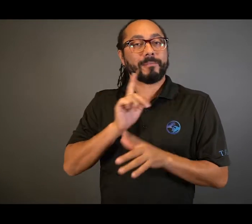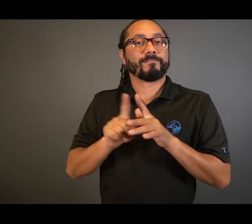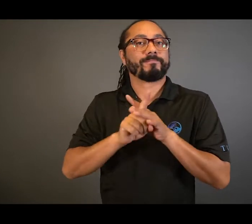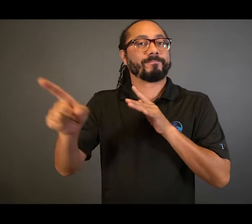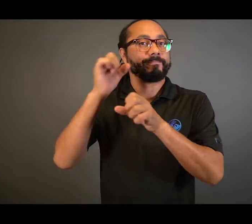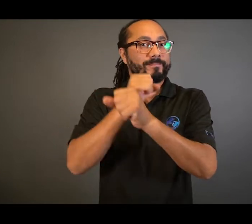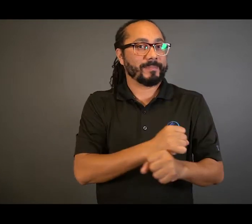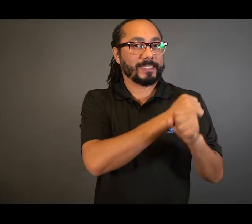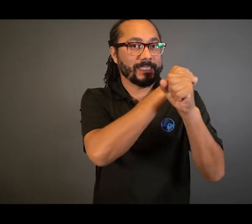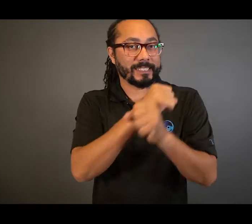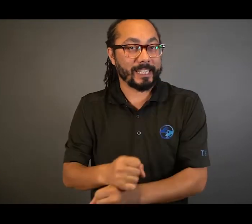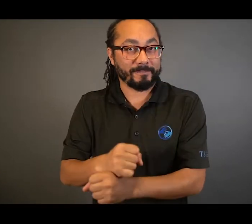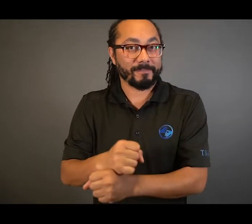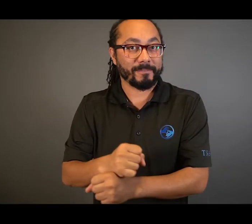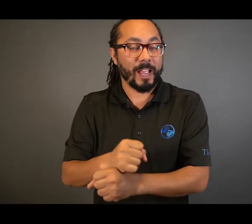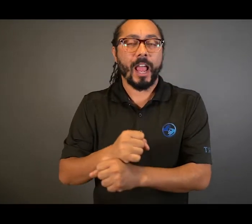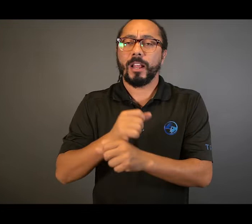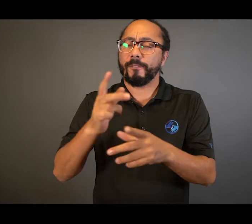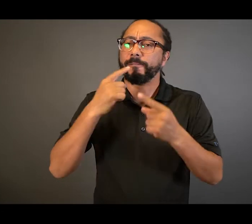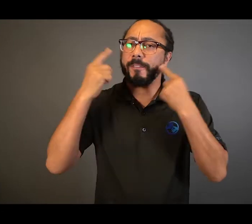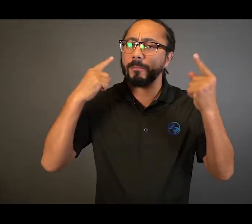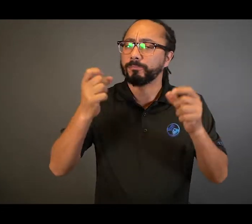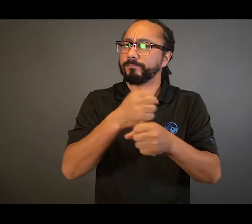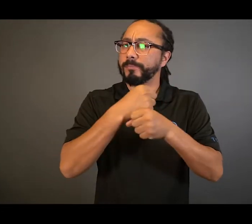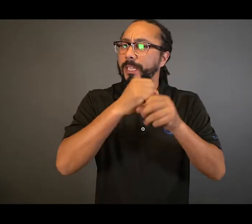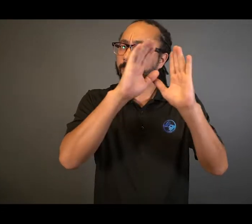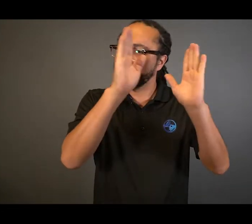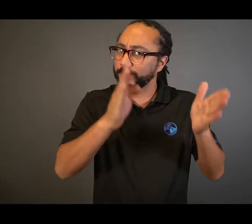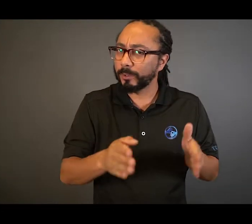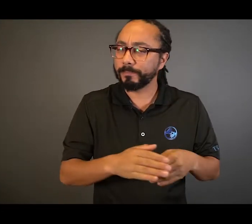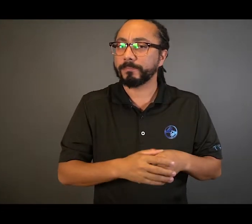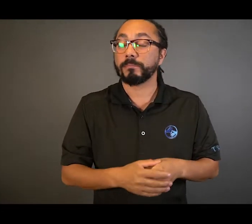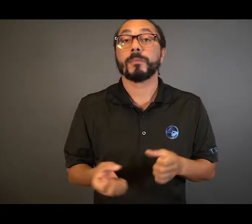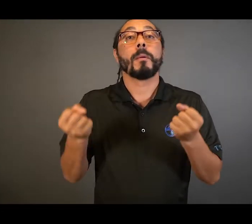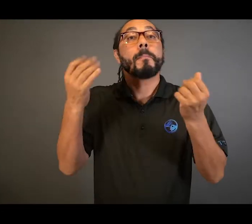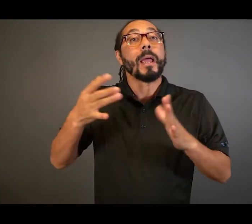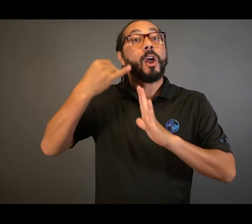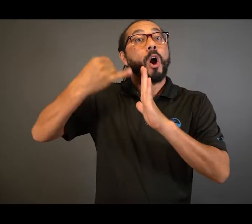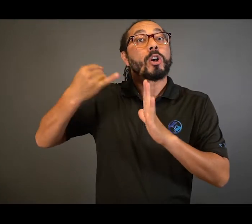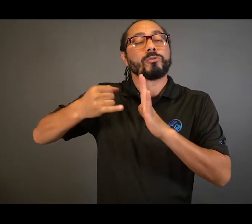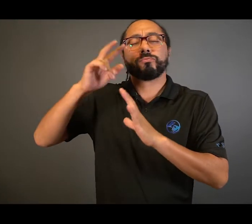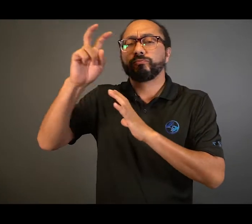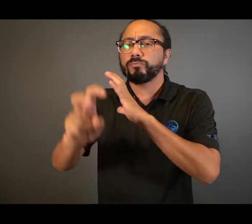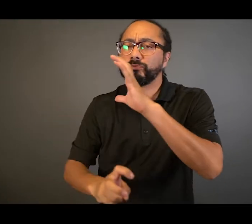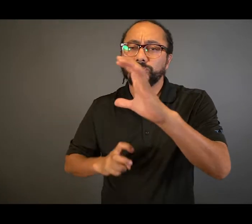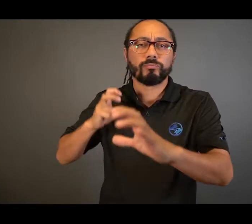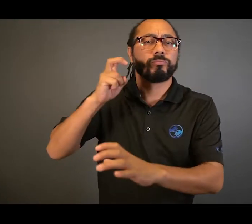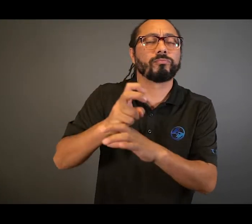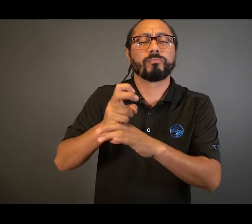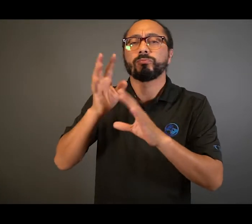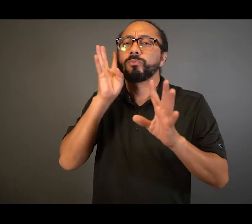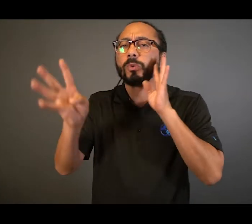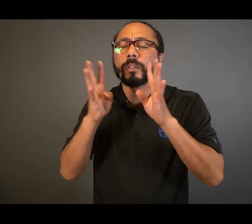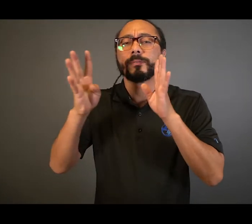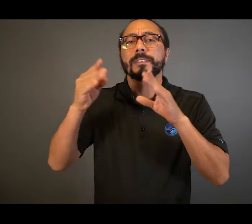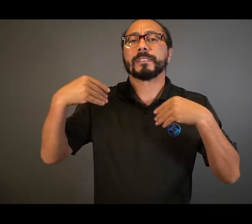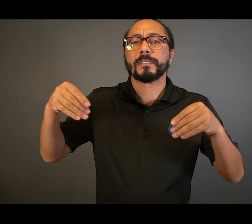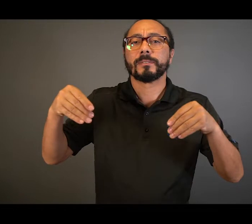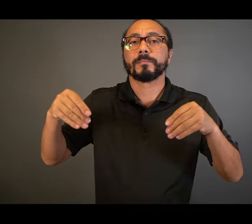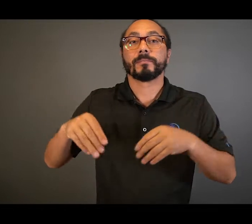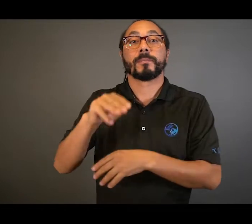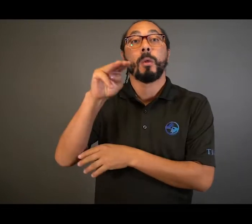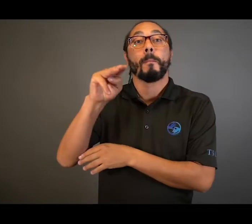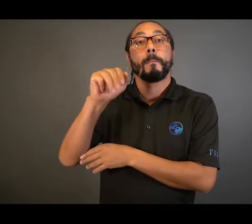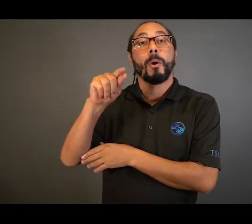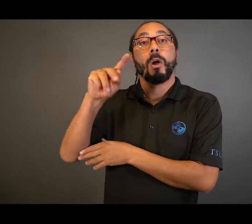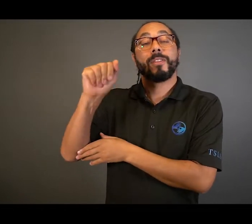escaped enslavement. There are also a number of disabled artists who travel the world creating and selling silhouettes.